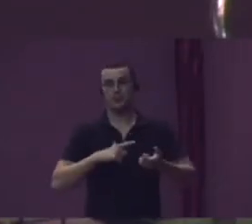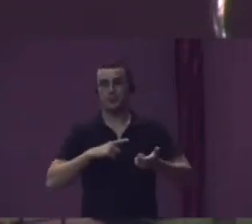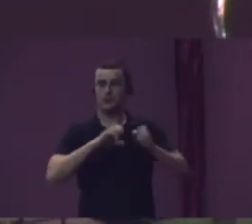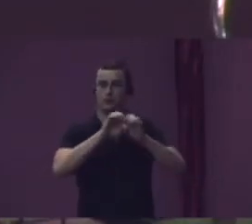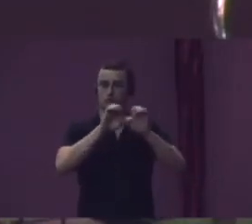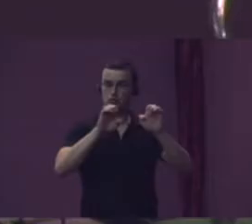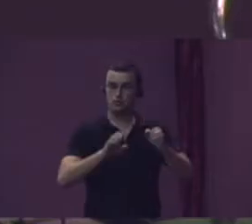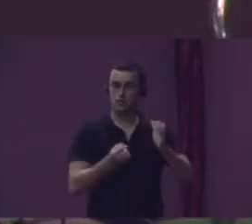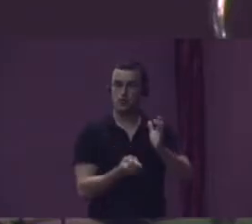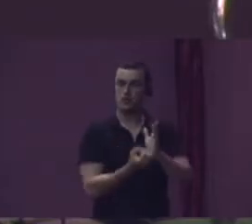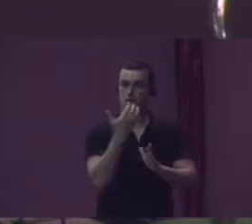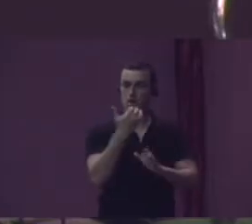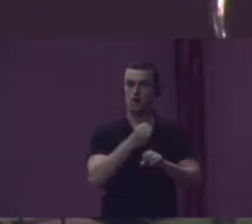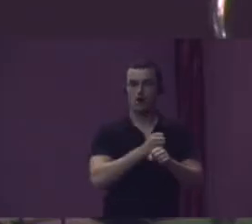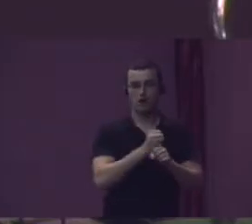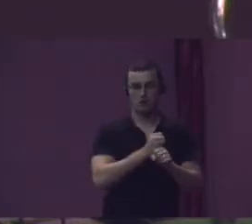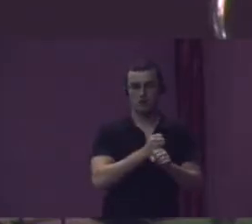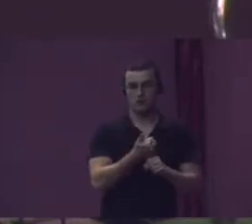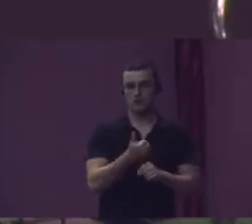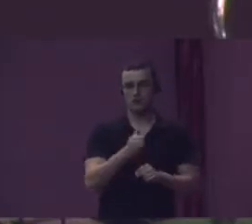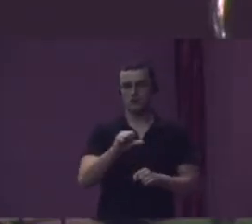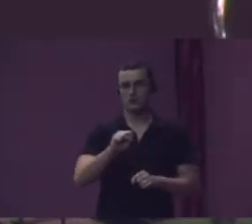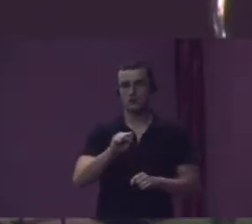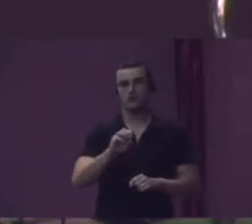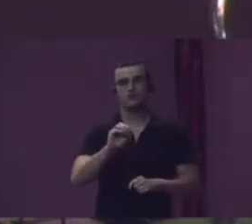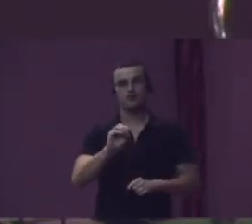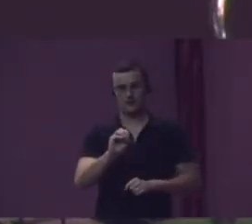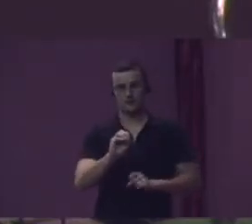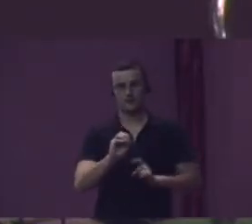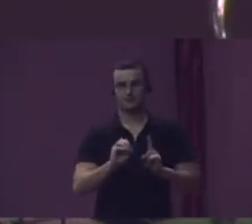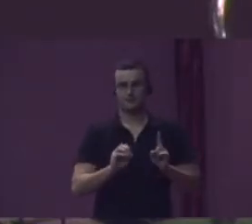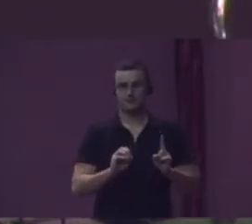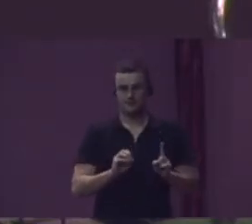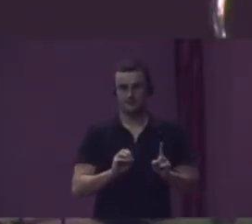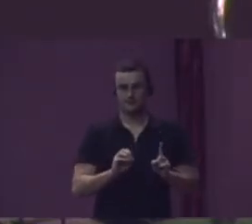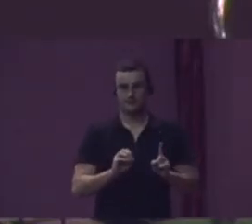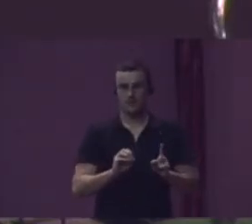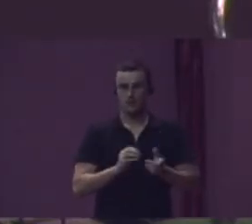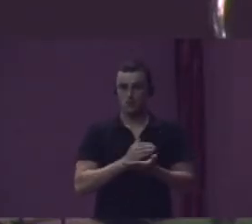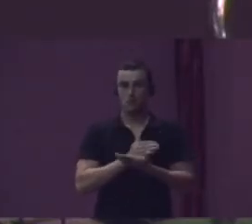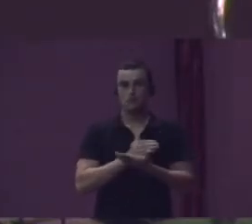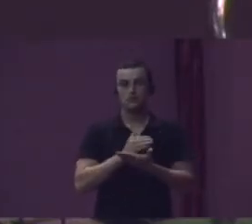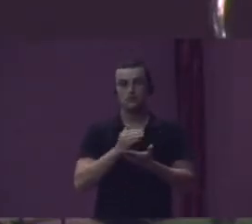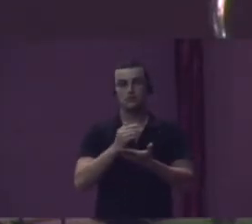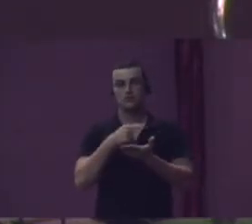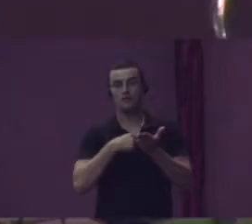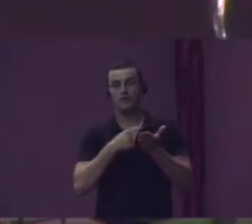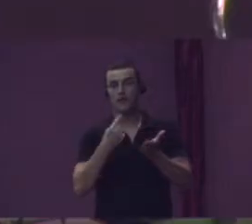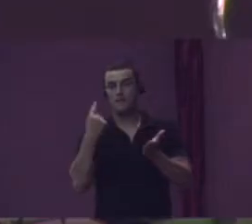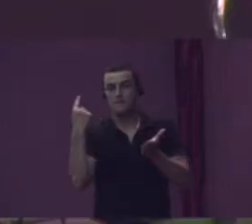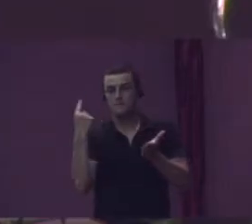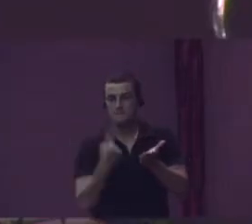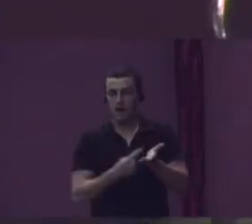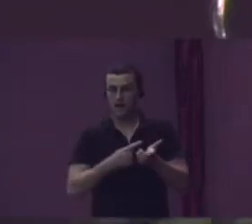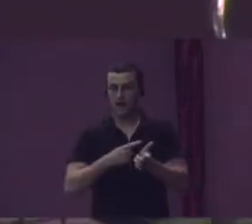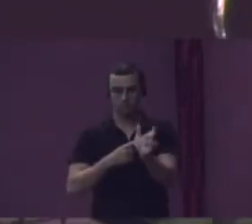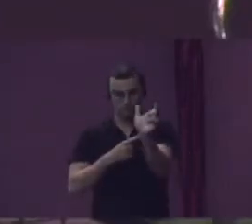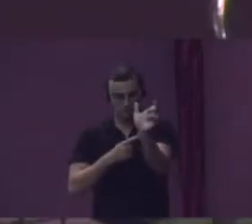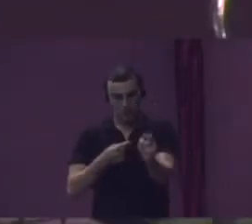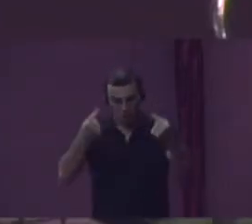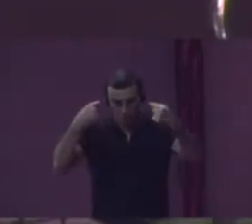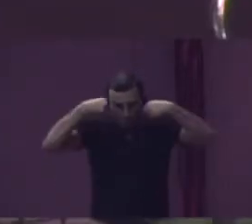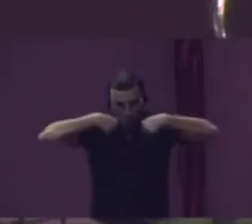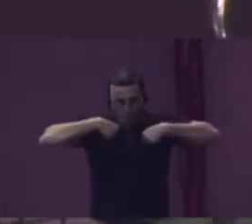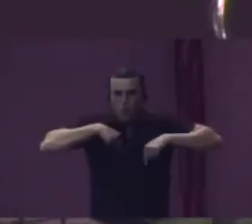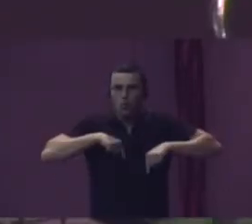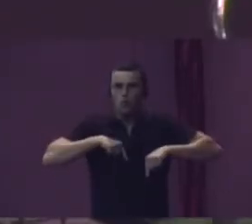women's birthing bodies were defined by obstetrics and later understood by the women themselves as insufficient or too defective